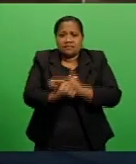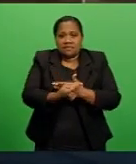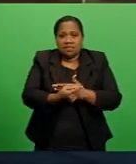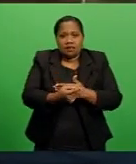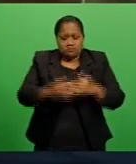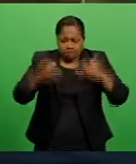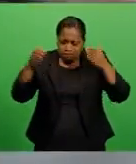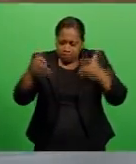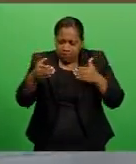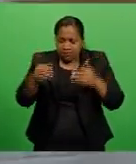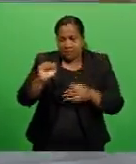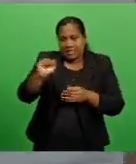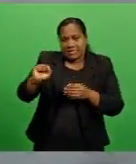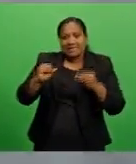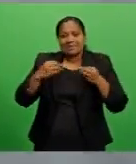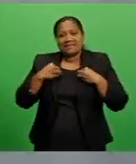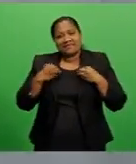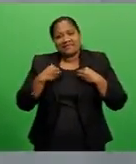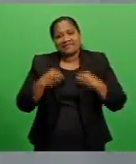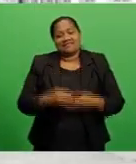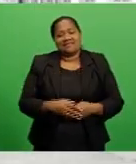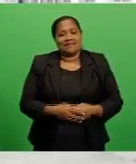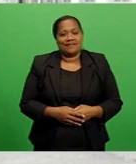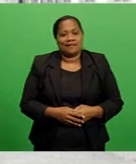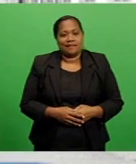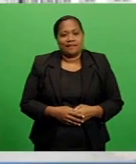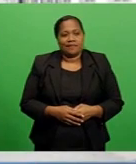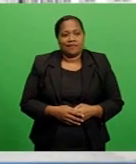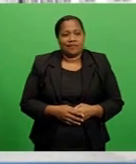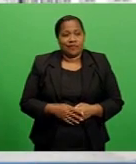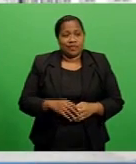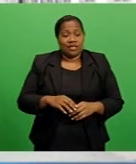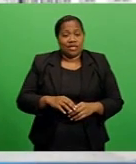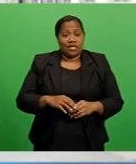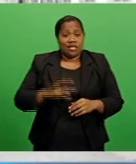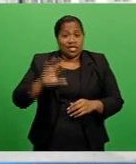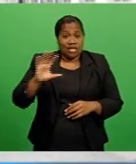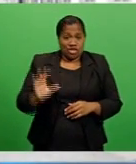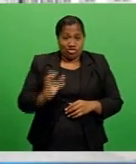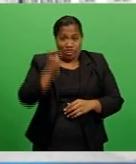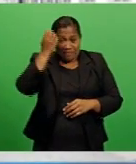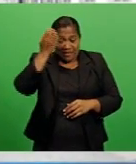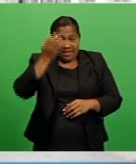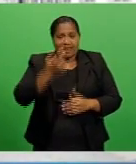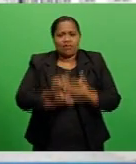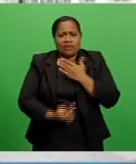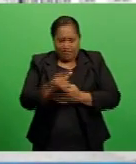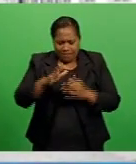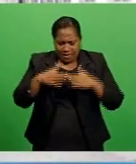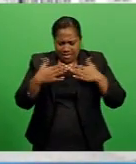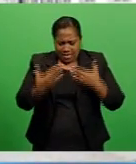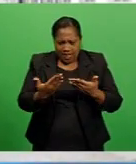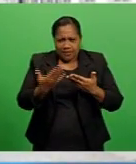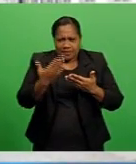his business. The welterweight champion is juggling between training a few amateur